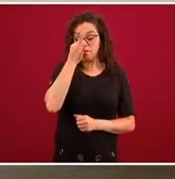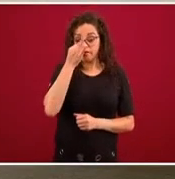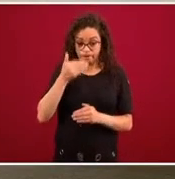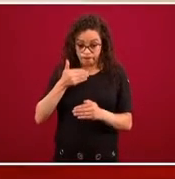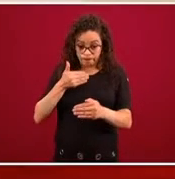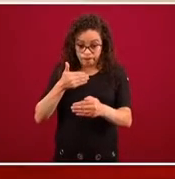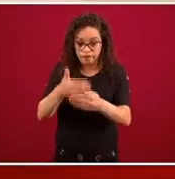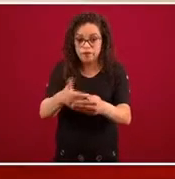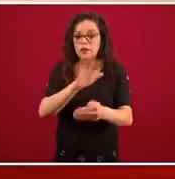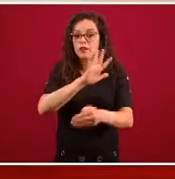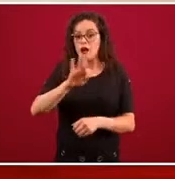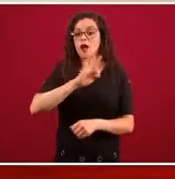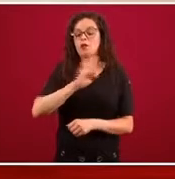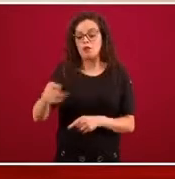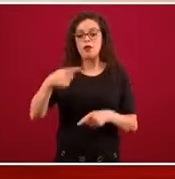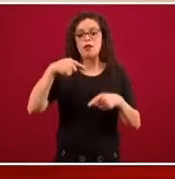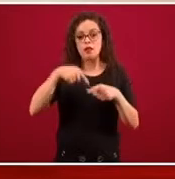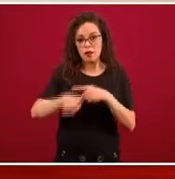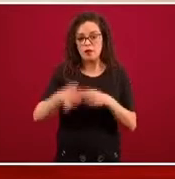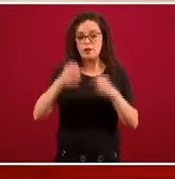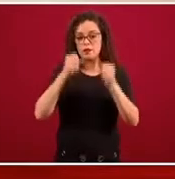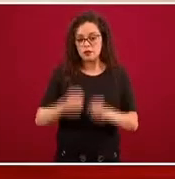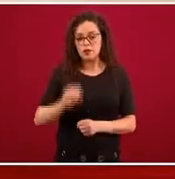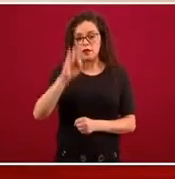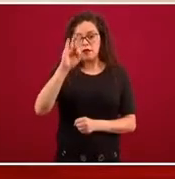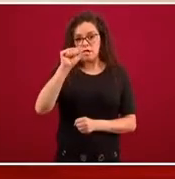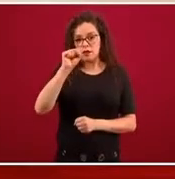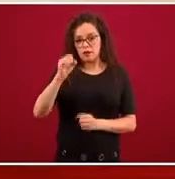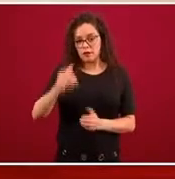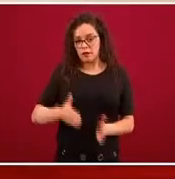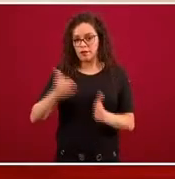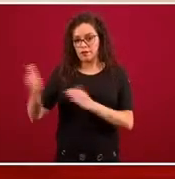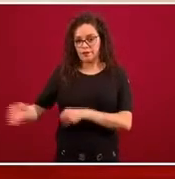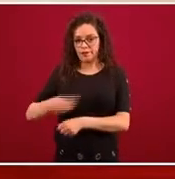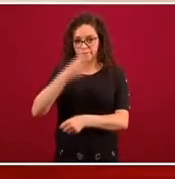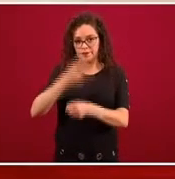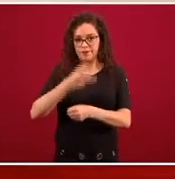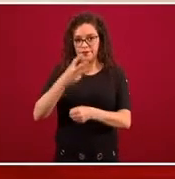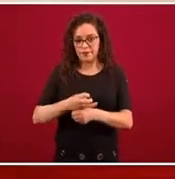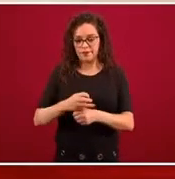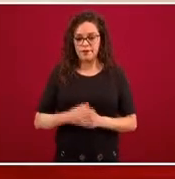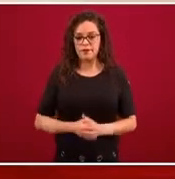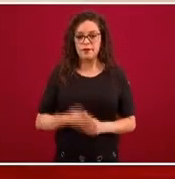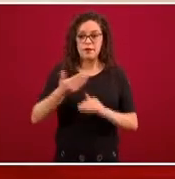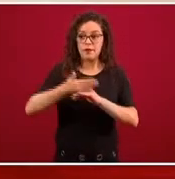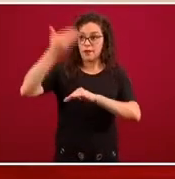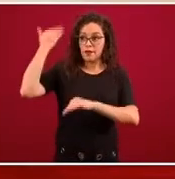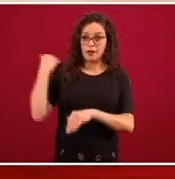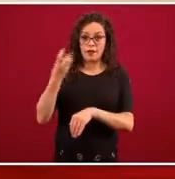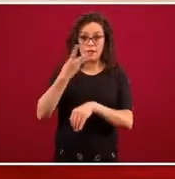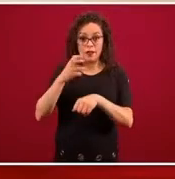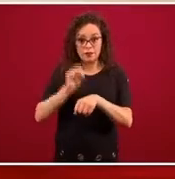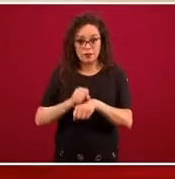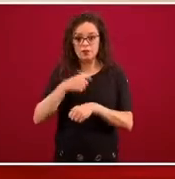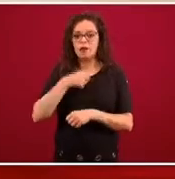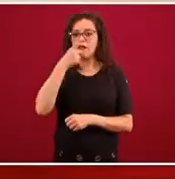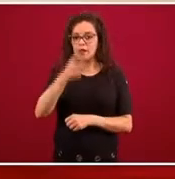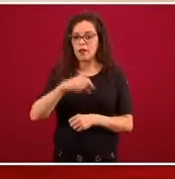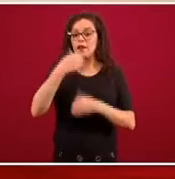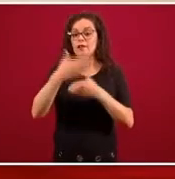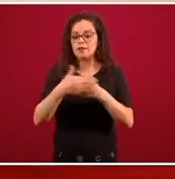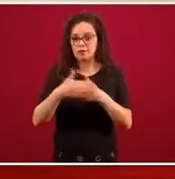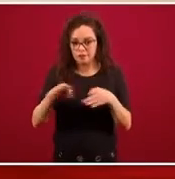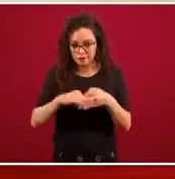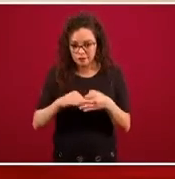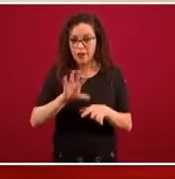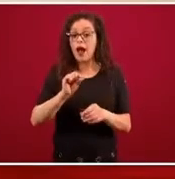really close. I have been literally saying this for 15 days. We're very close. We're moving towards phase